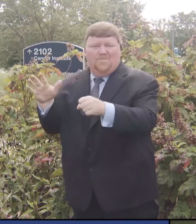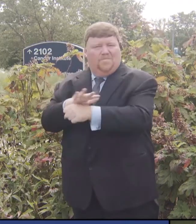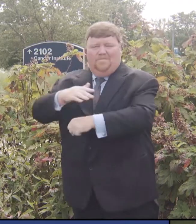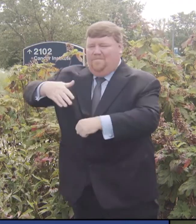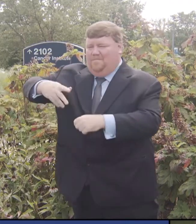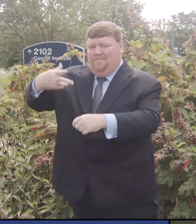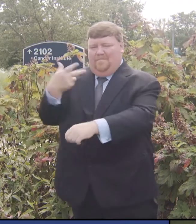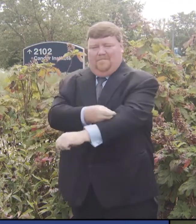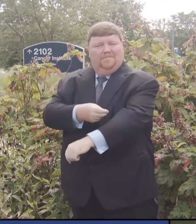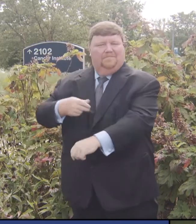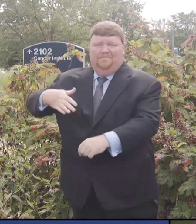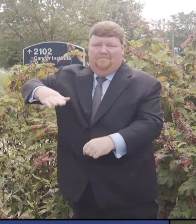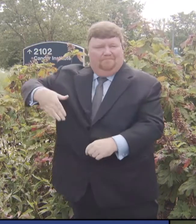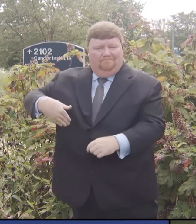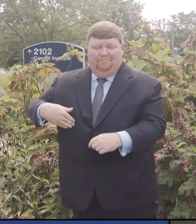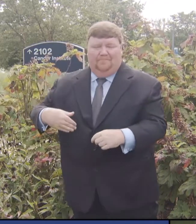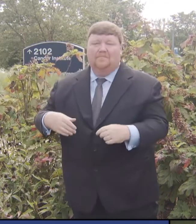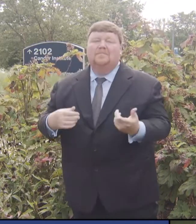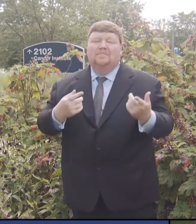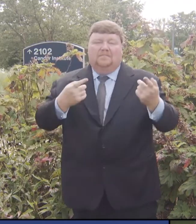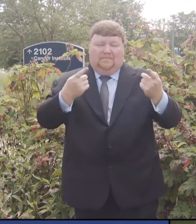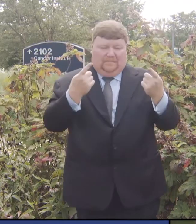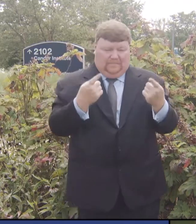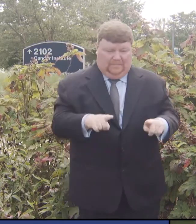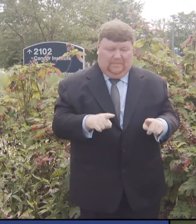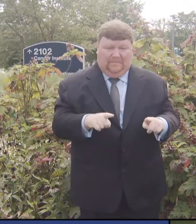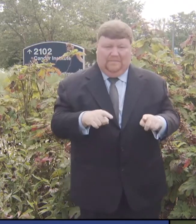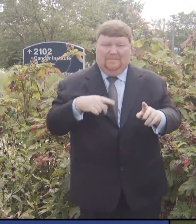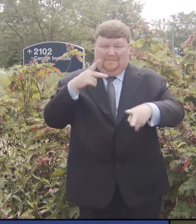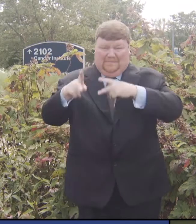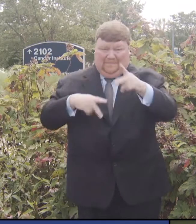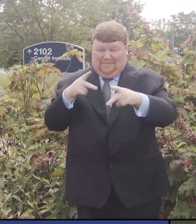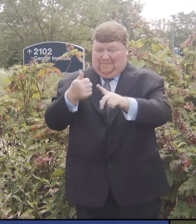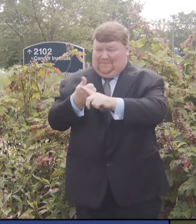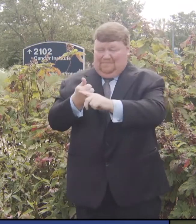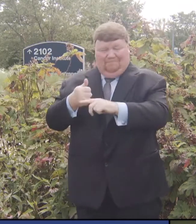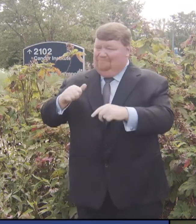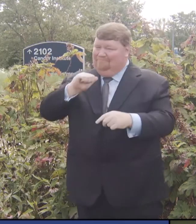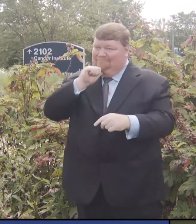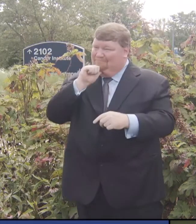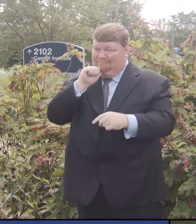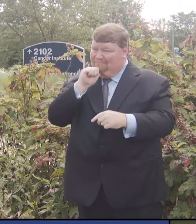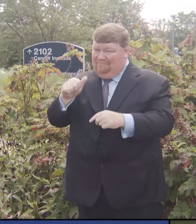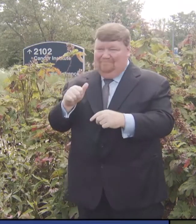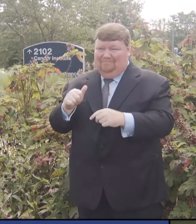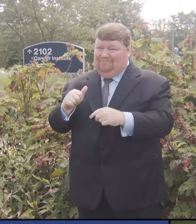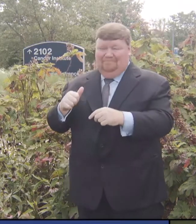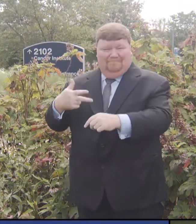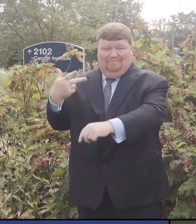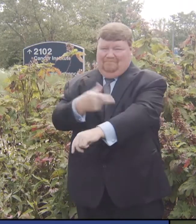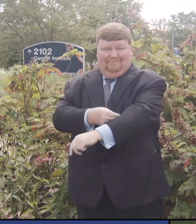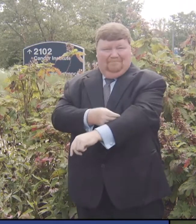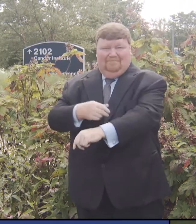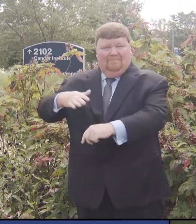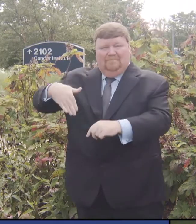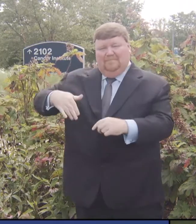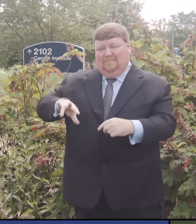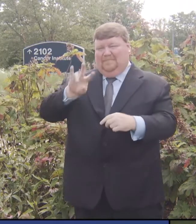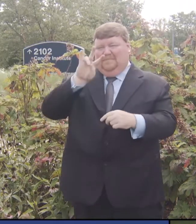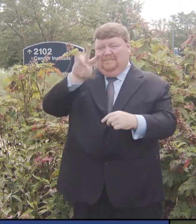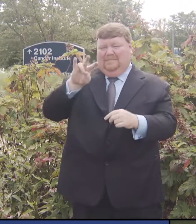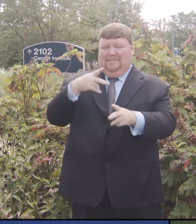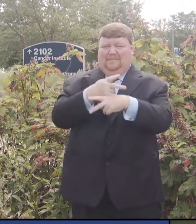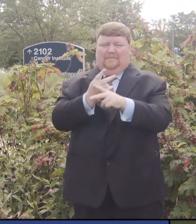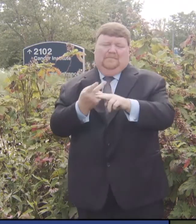people. Case incidence among the unvaccinated and not fully vaccinated was about 7 times